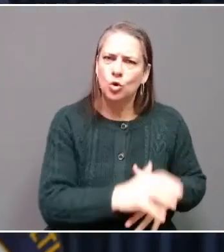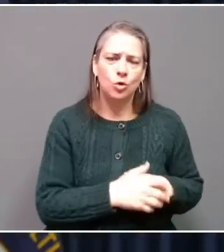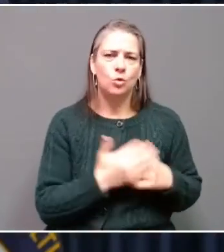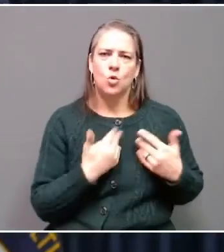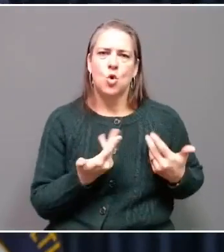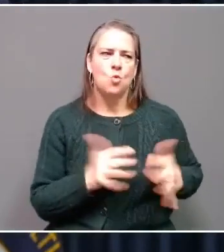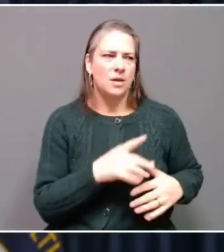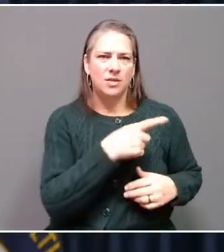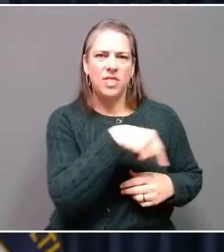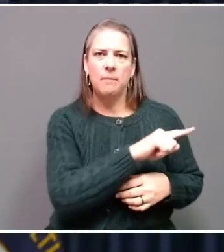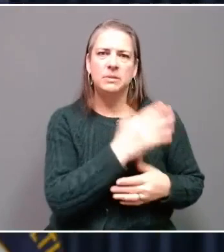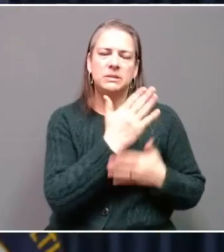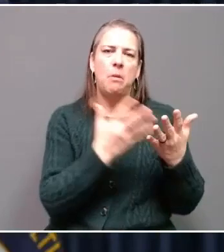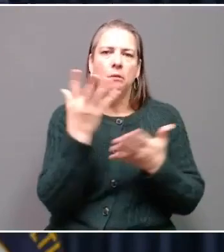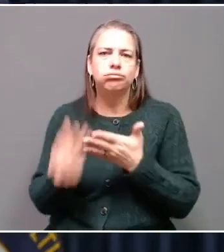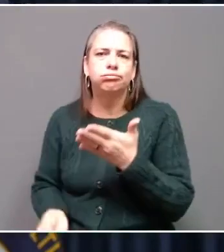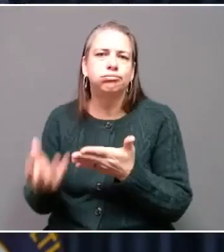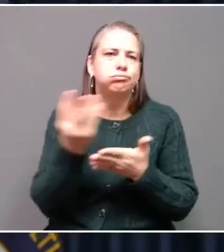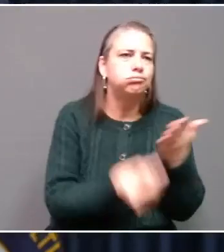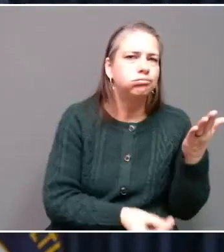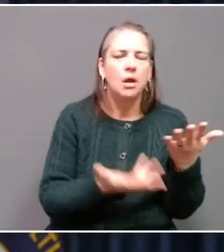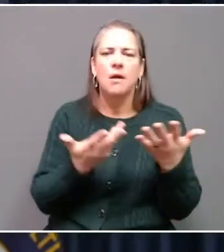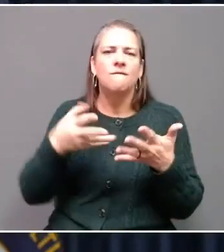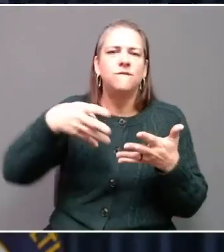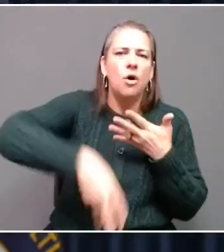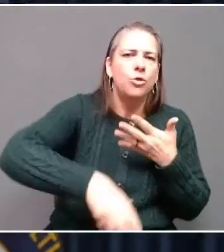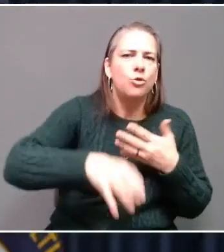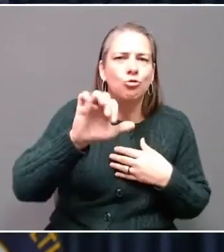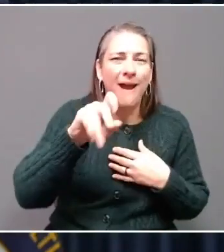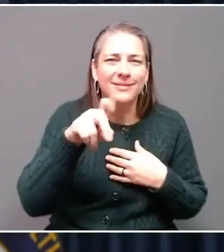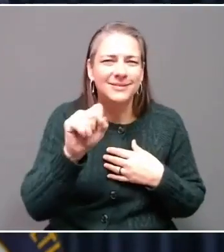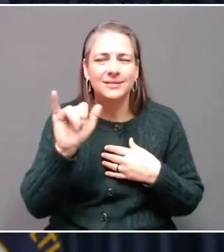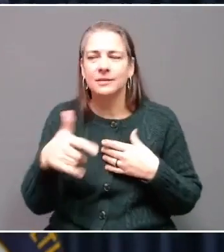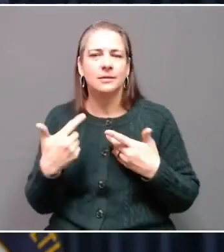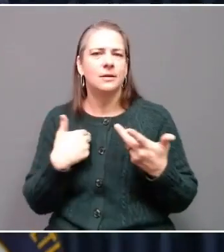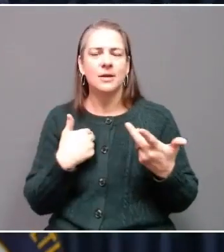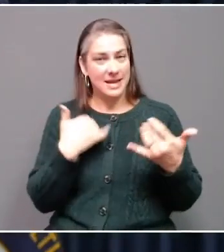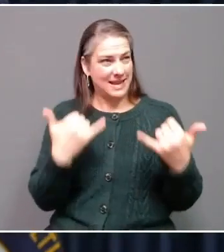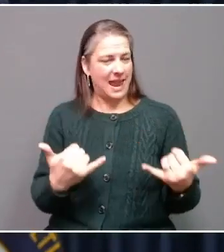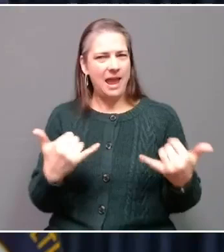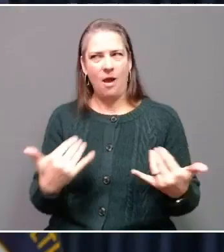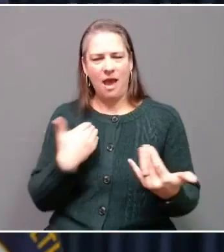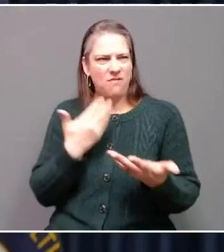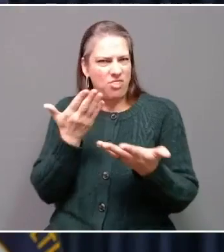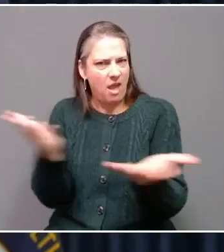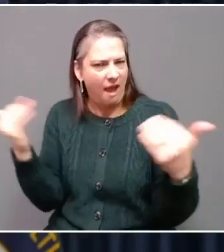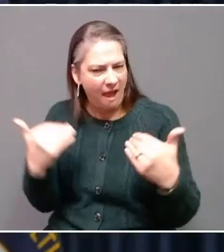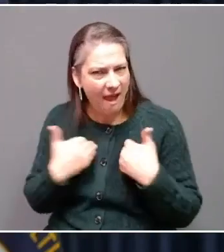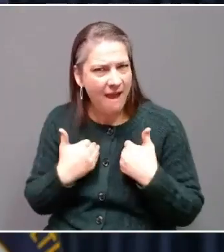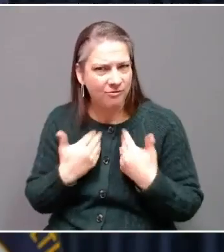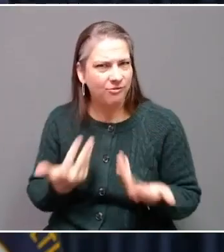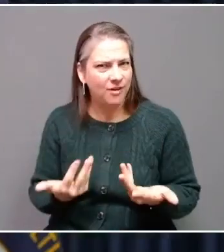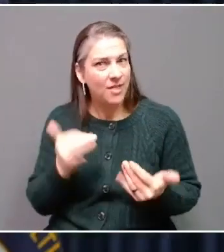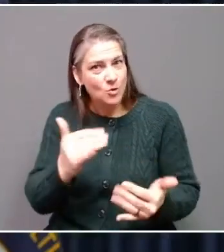fall through the cracks with the number of jobs that we have right now. And what a great goal to strive for, right? Every graduating